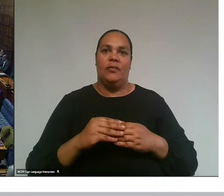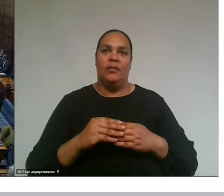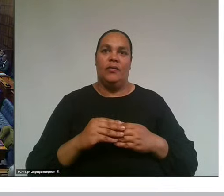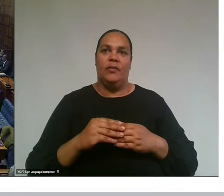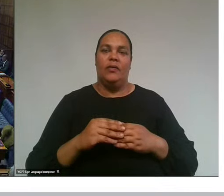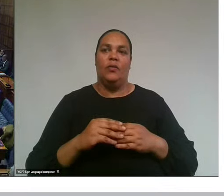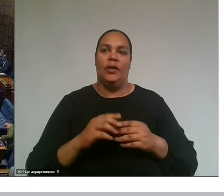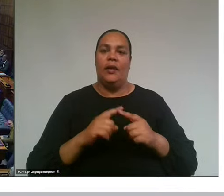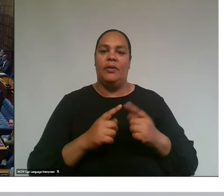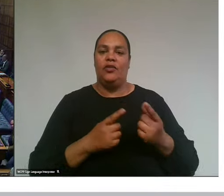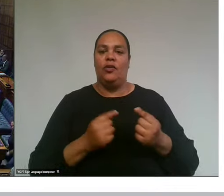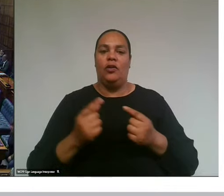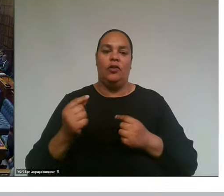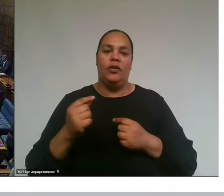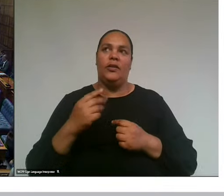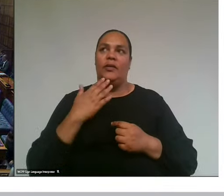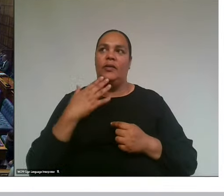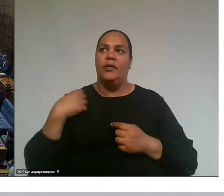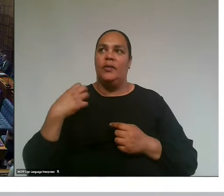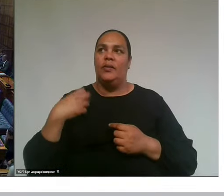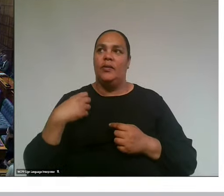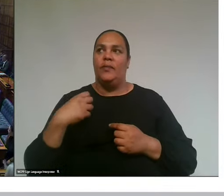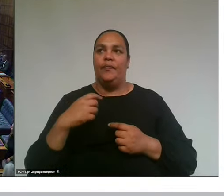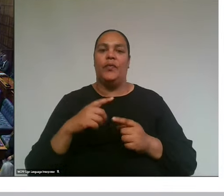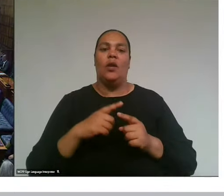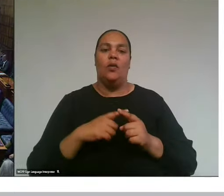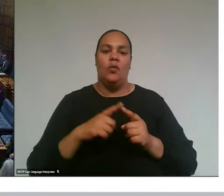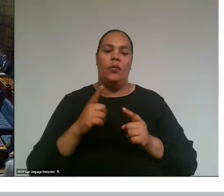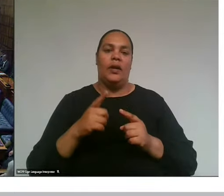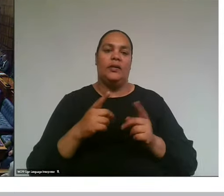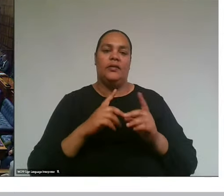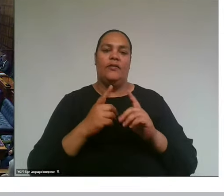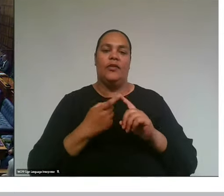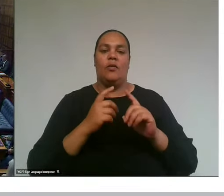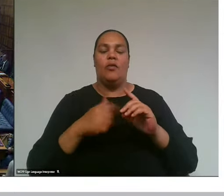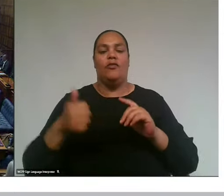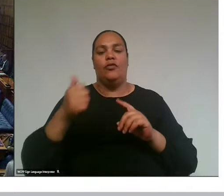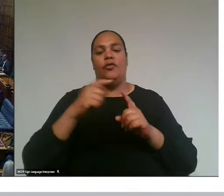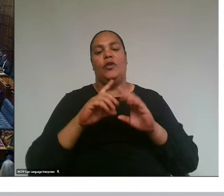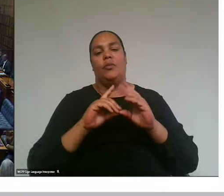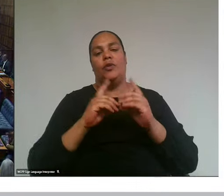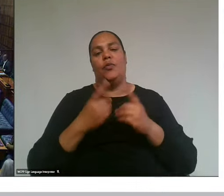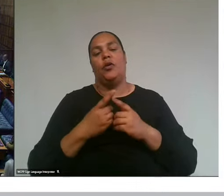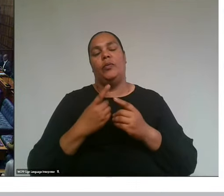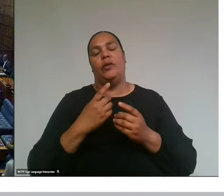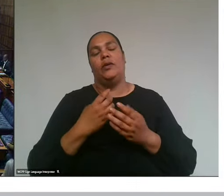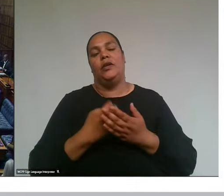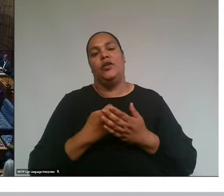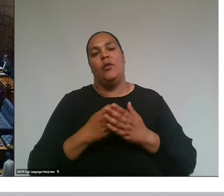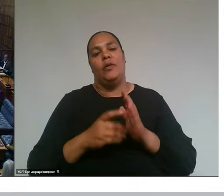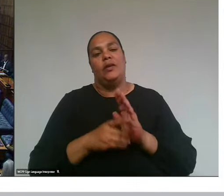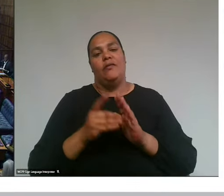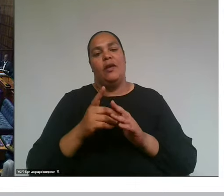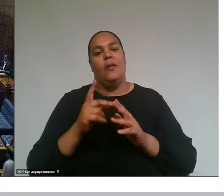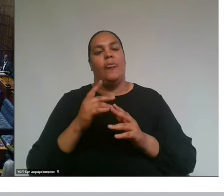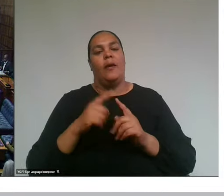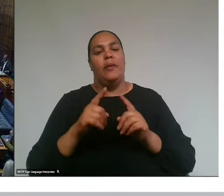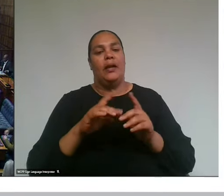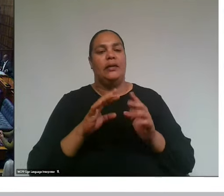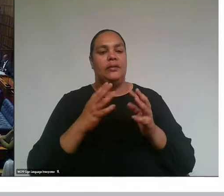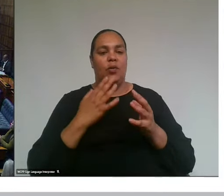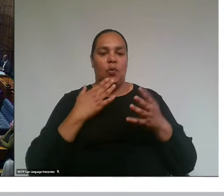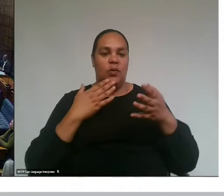Minister just to confirm that we have all the officials from the Department of Economic Development all the program leads are